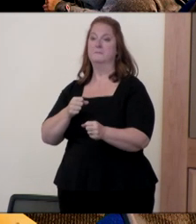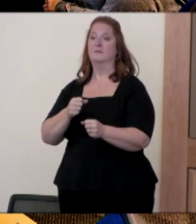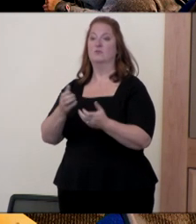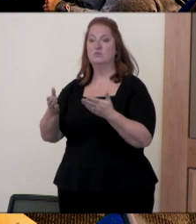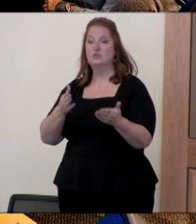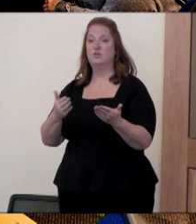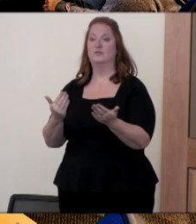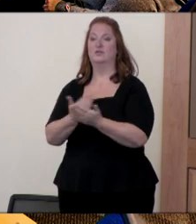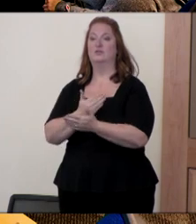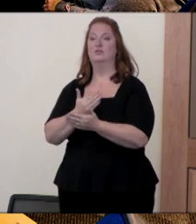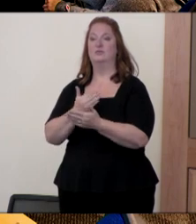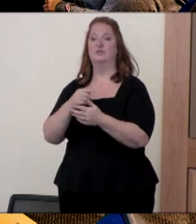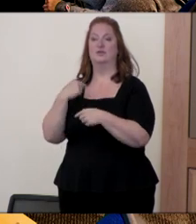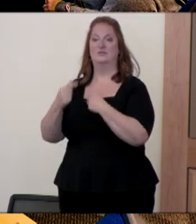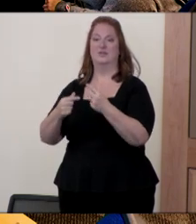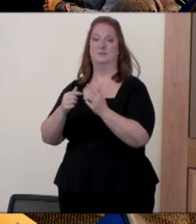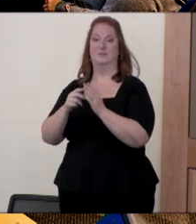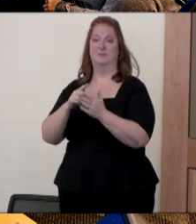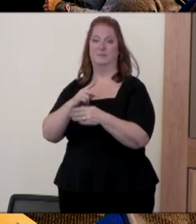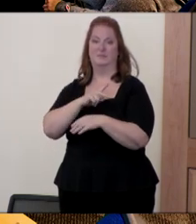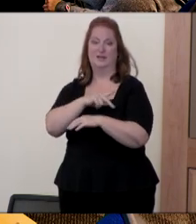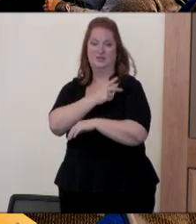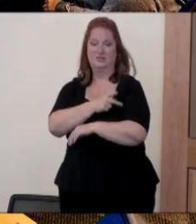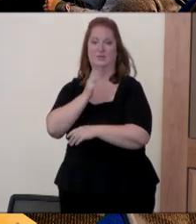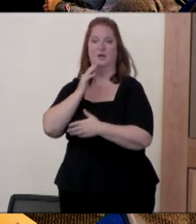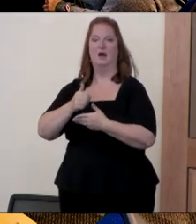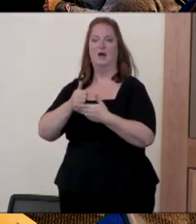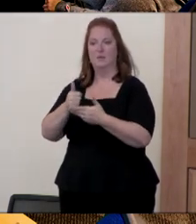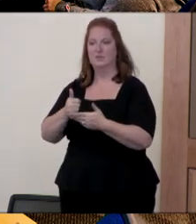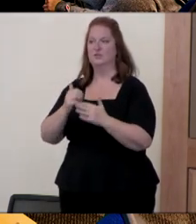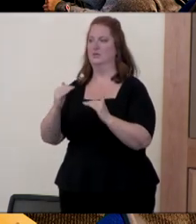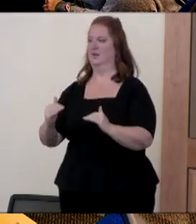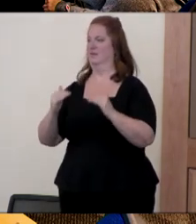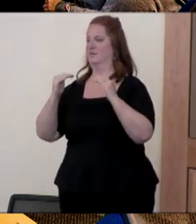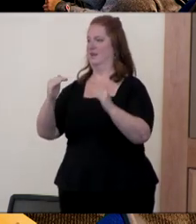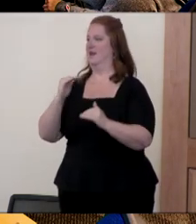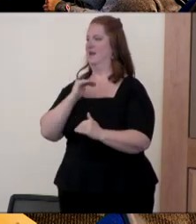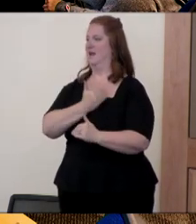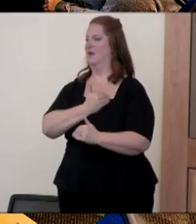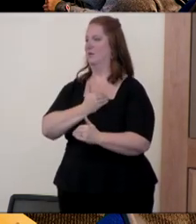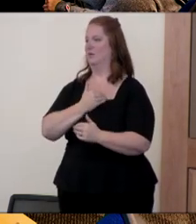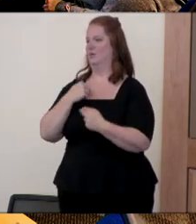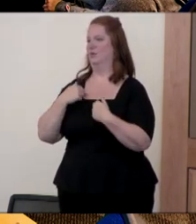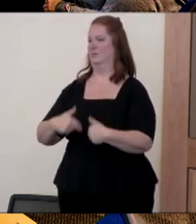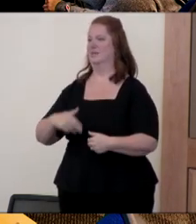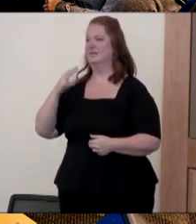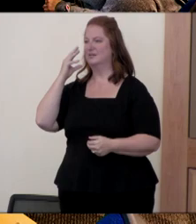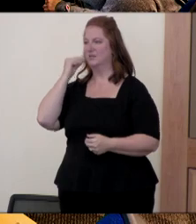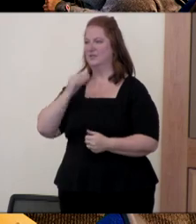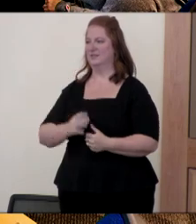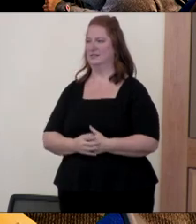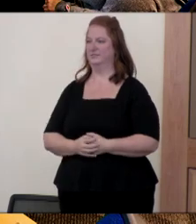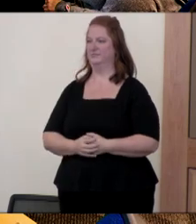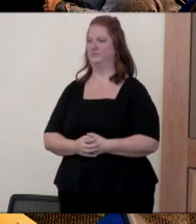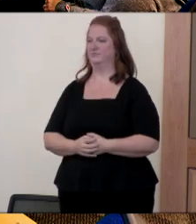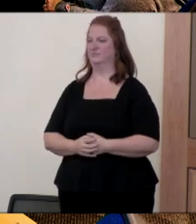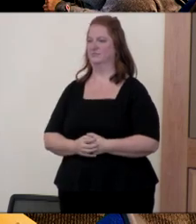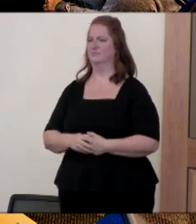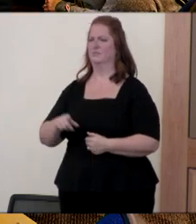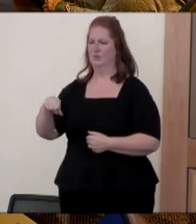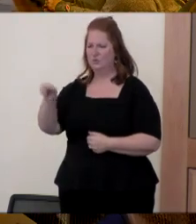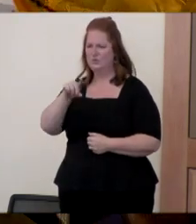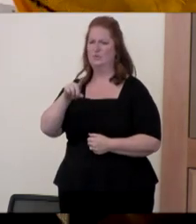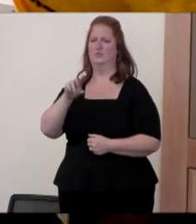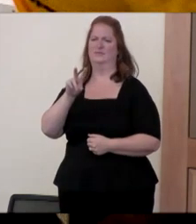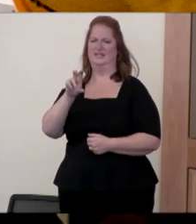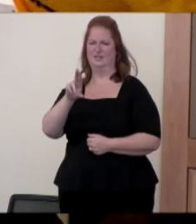of students and patients who join us in elevating the human experience everywhere. You are VCU, and you've